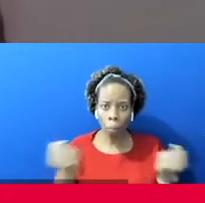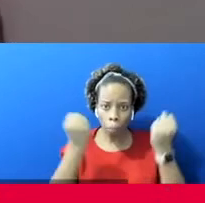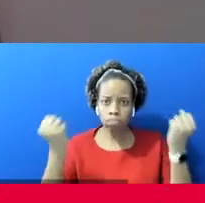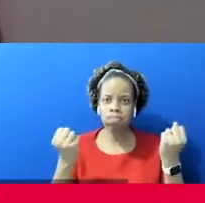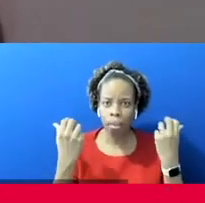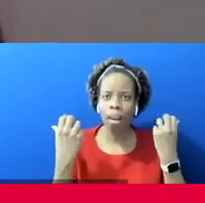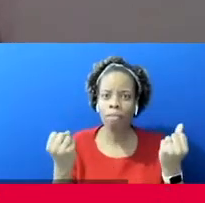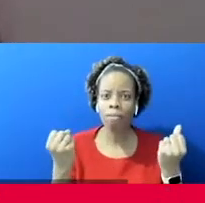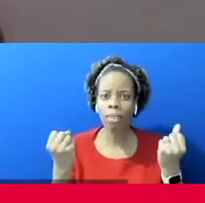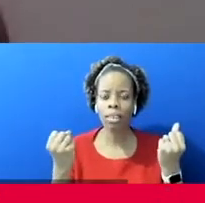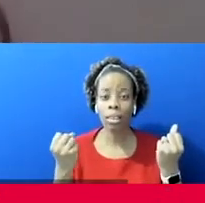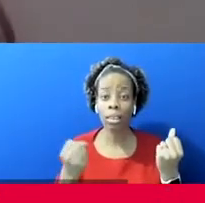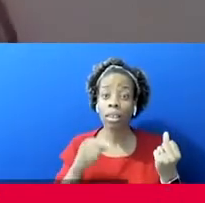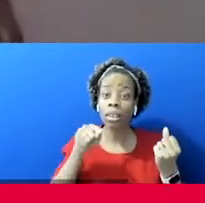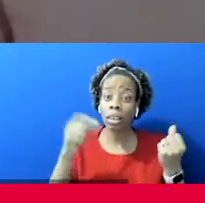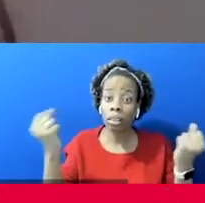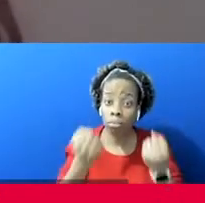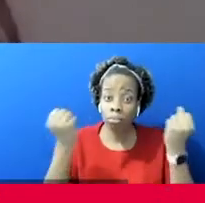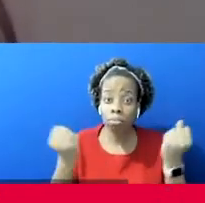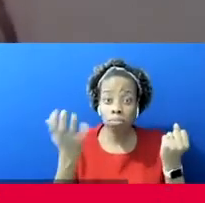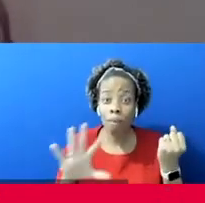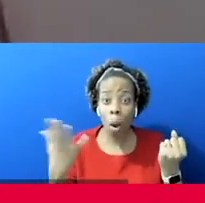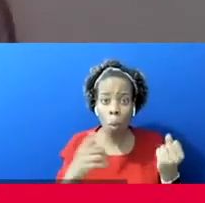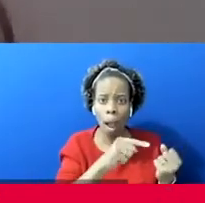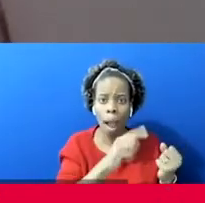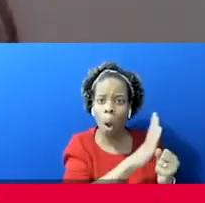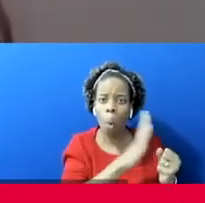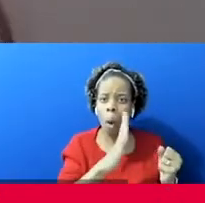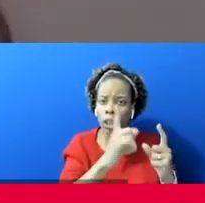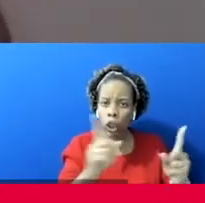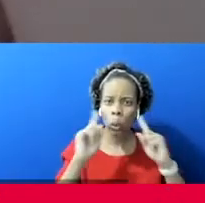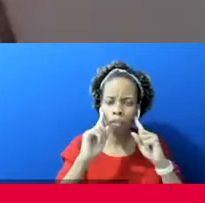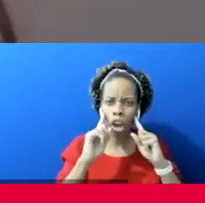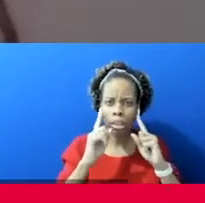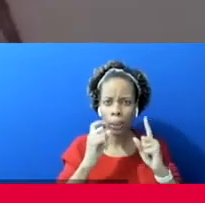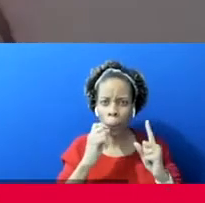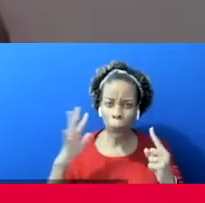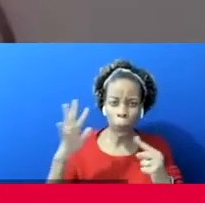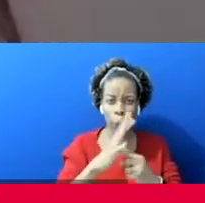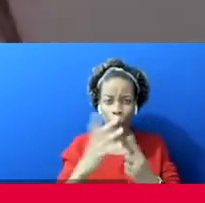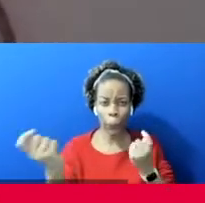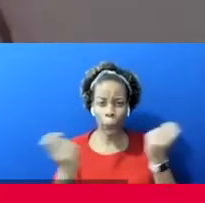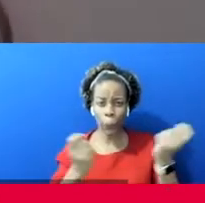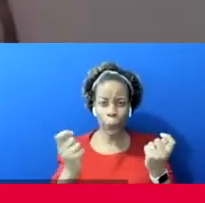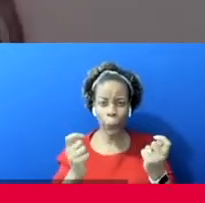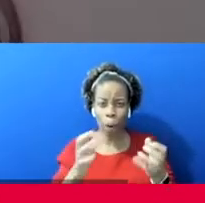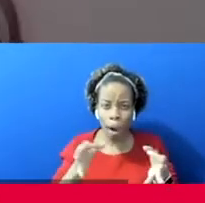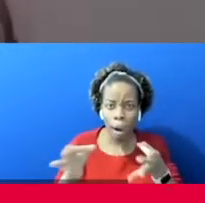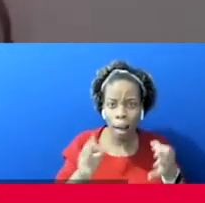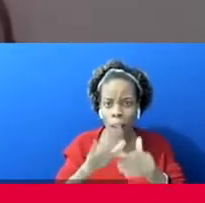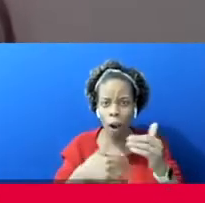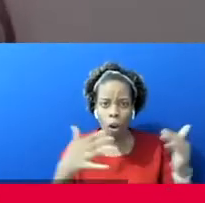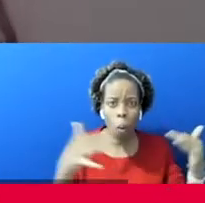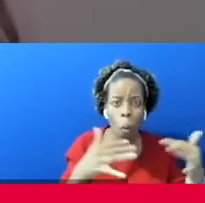prestigious Western universities that go on to have such high influence in all political spectrums, whether it comes to war, whether it comes to government, whether